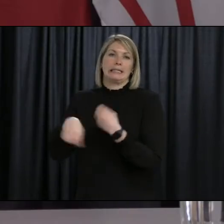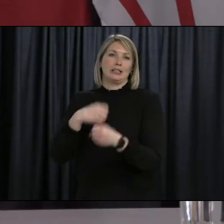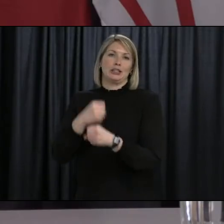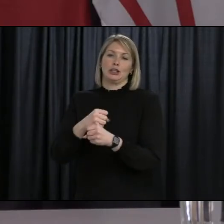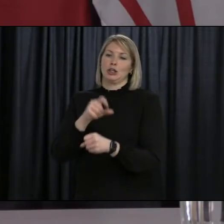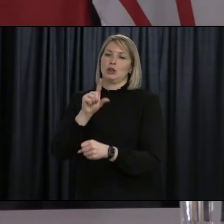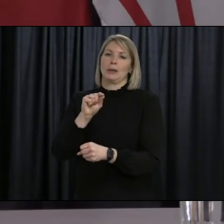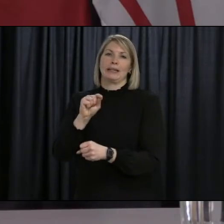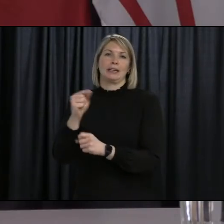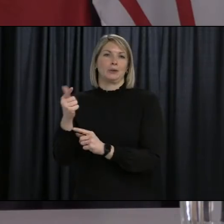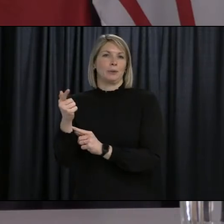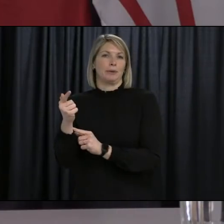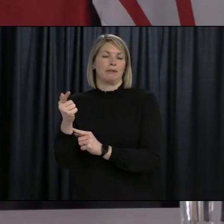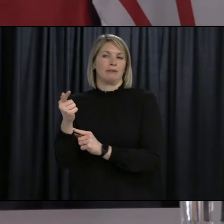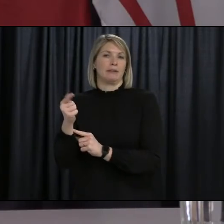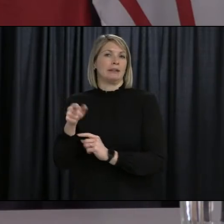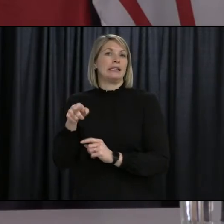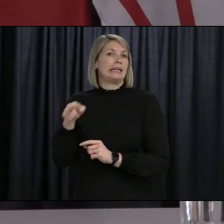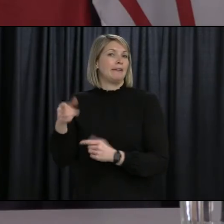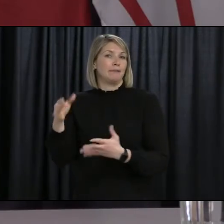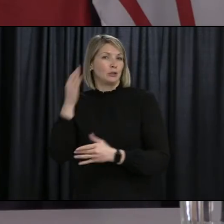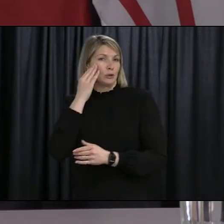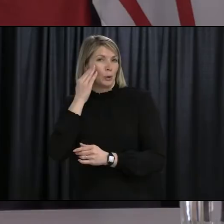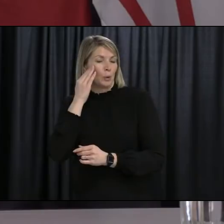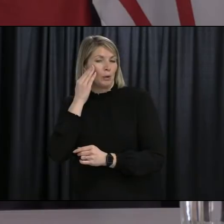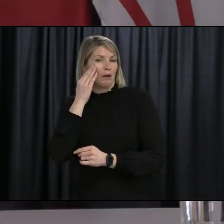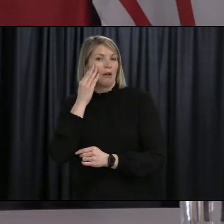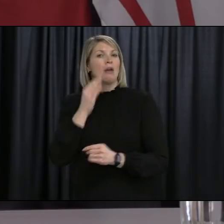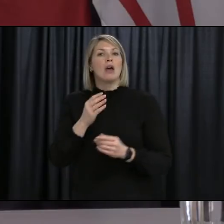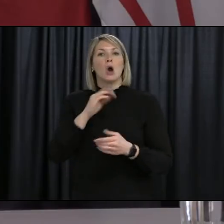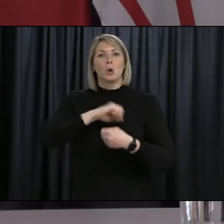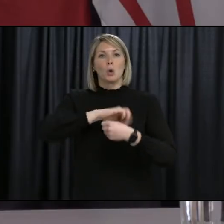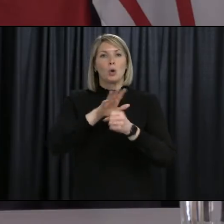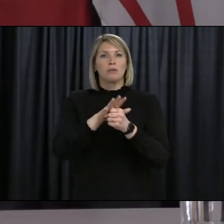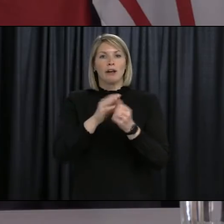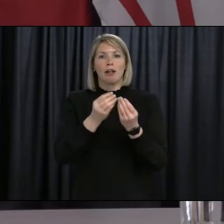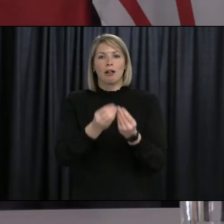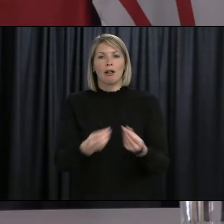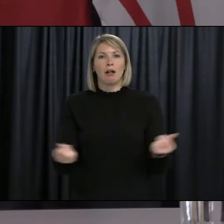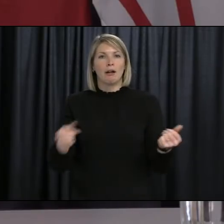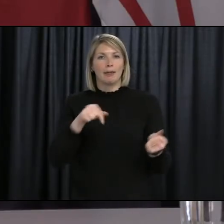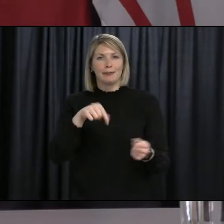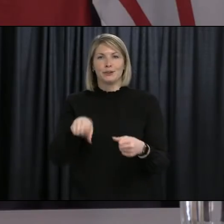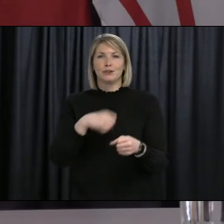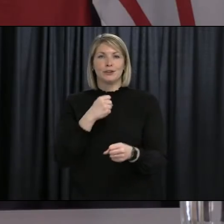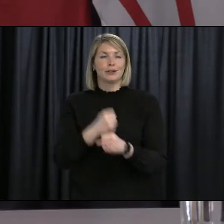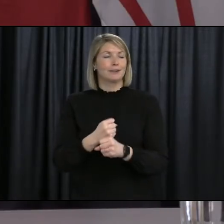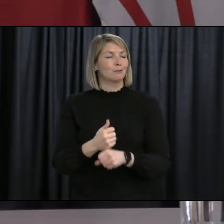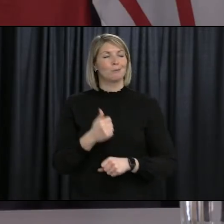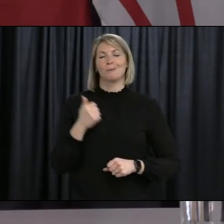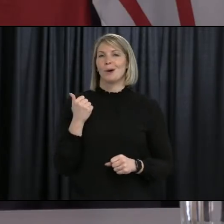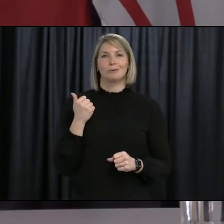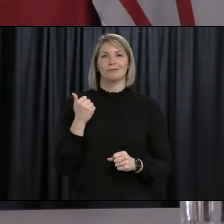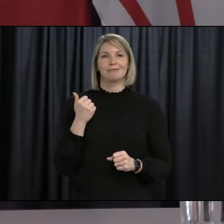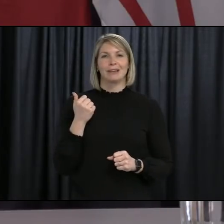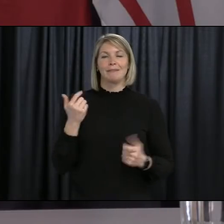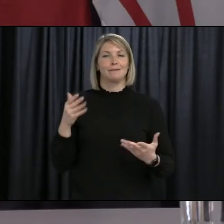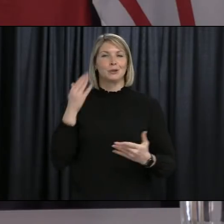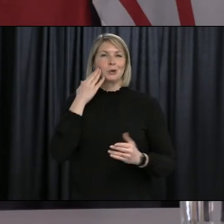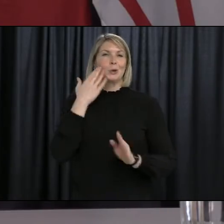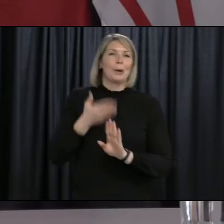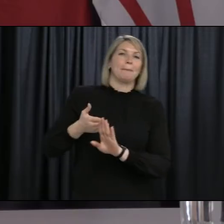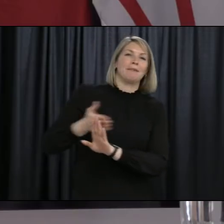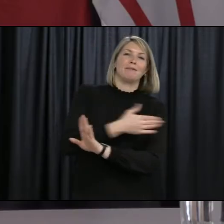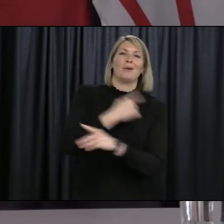going away in 2021. So presumably he has taken the utmost measures to ensure that we